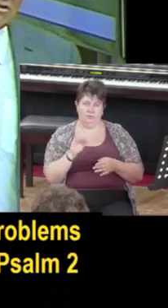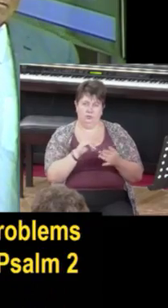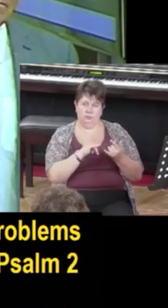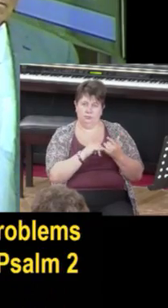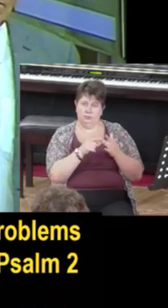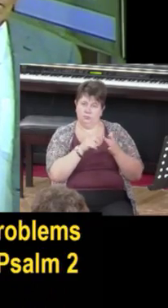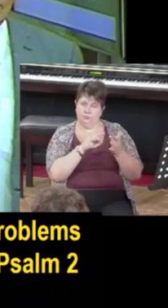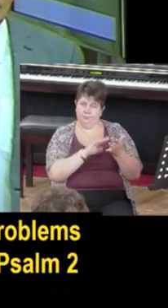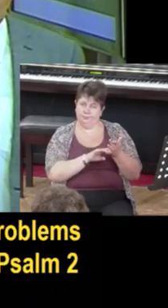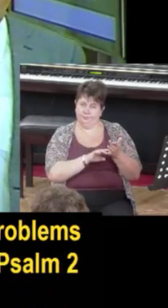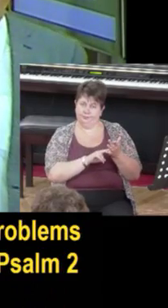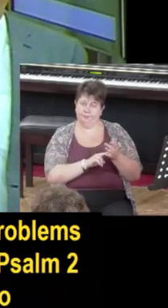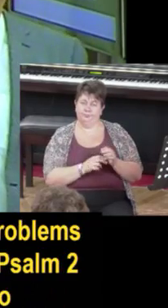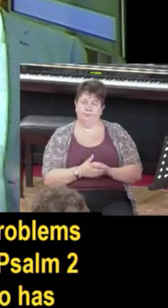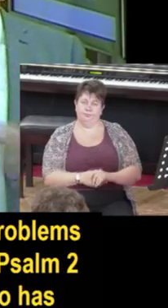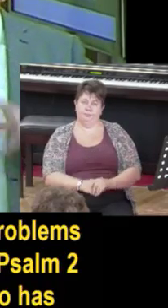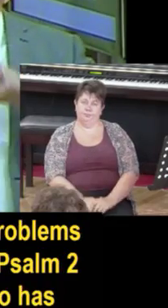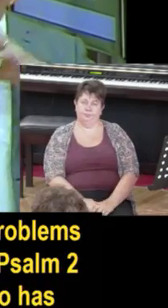ourselves.